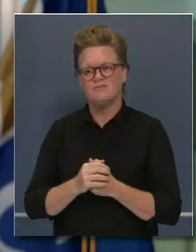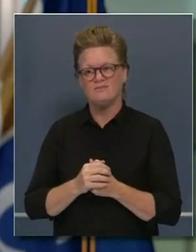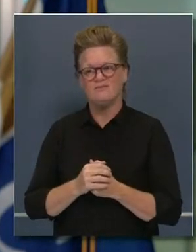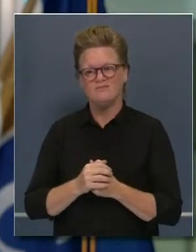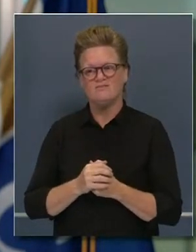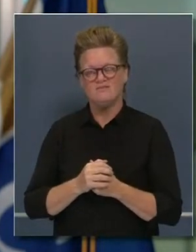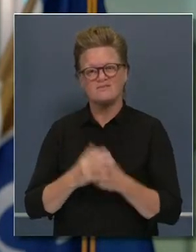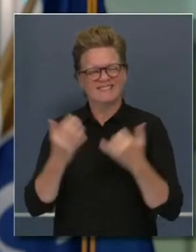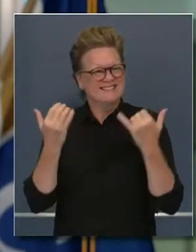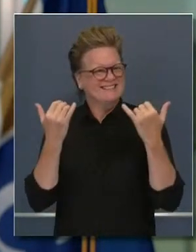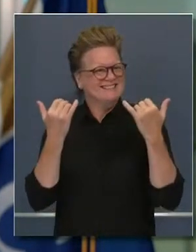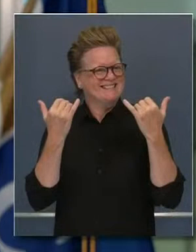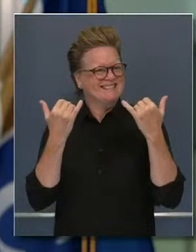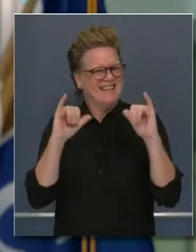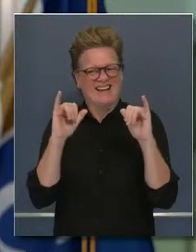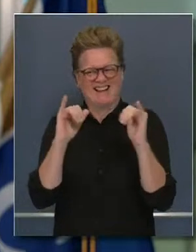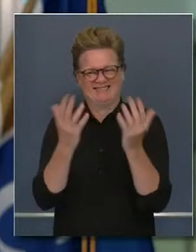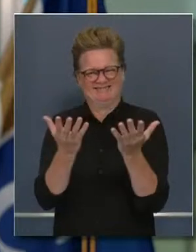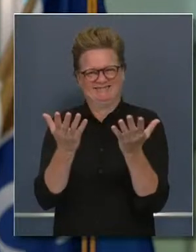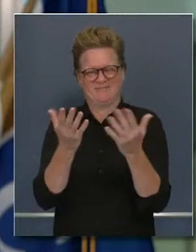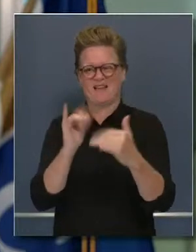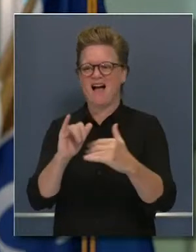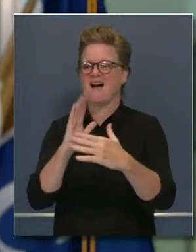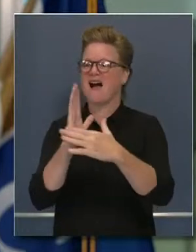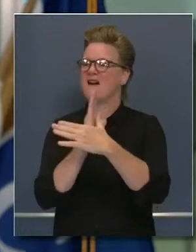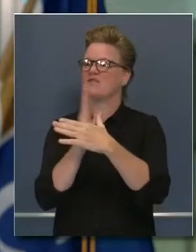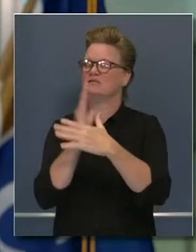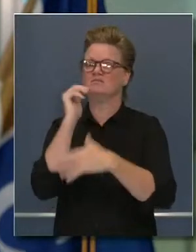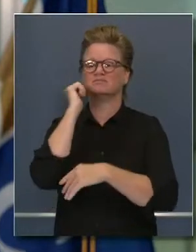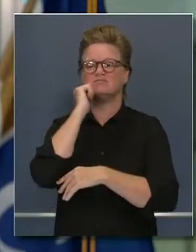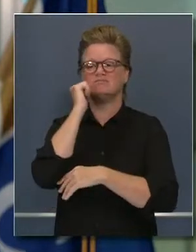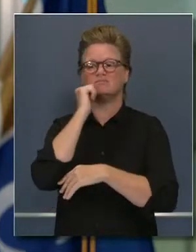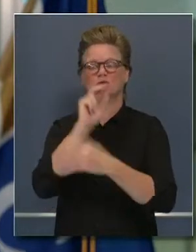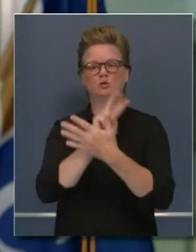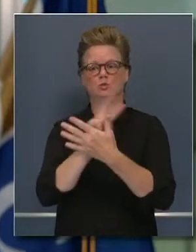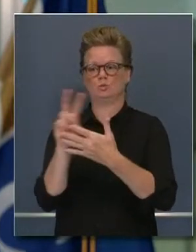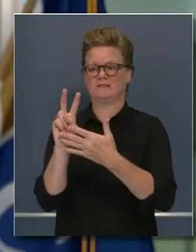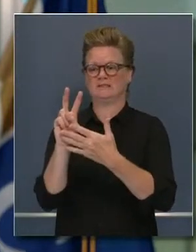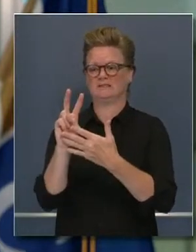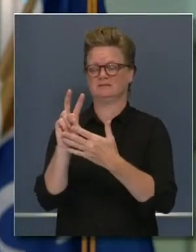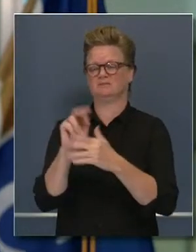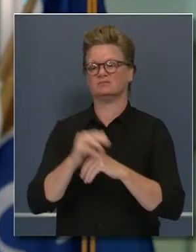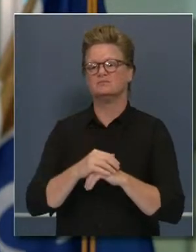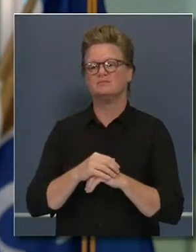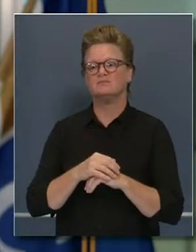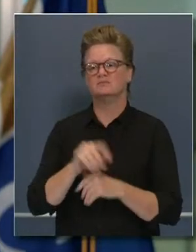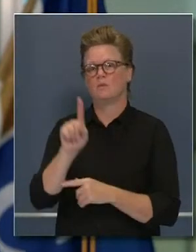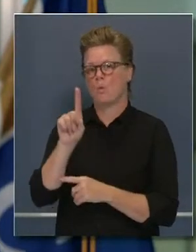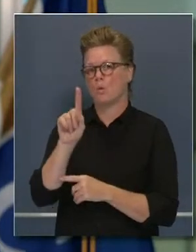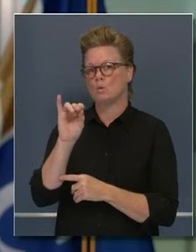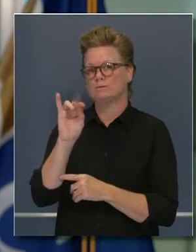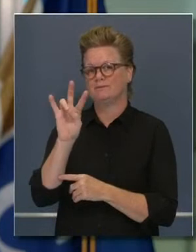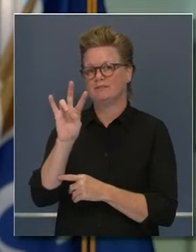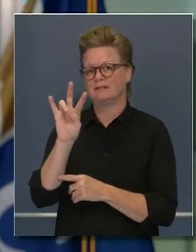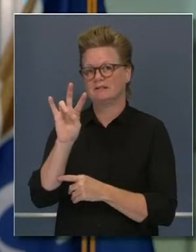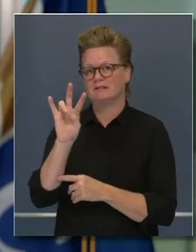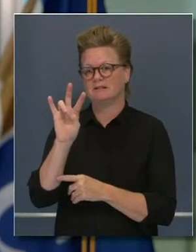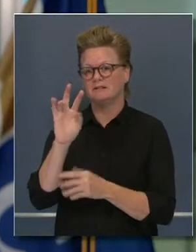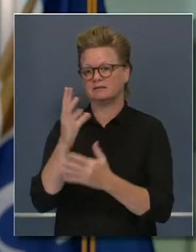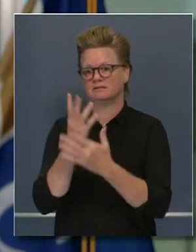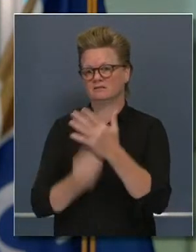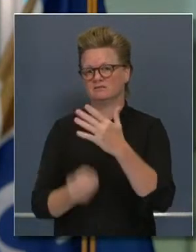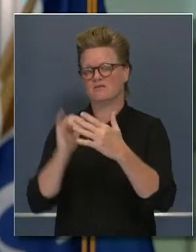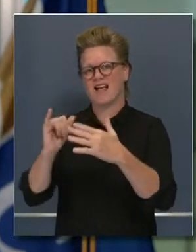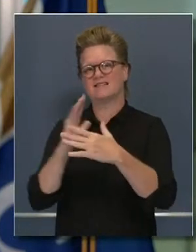that have been lost on an average daily basis over 14 days. 107 lives lost on a daily basis